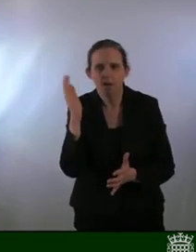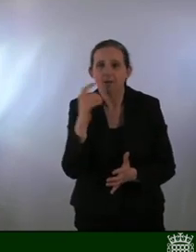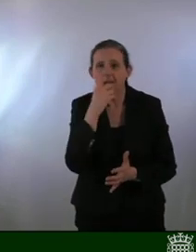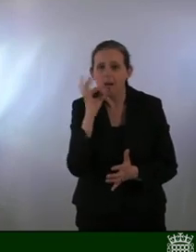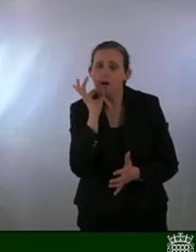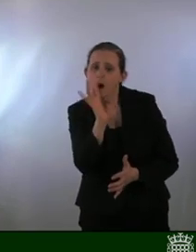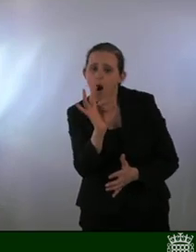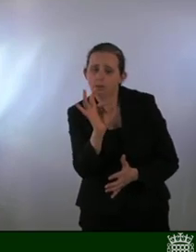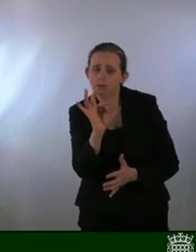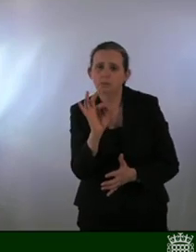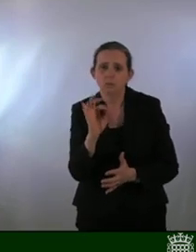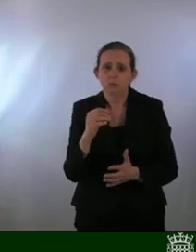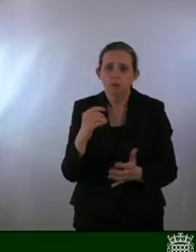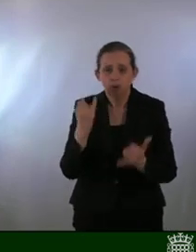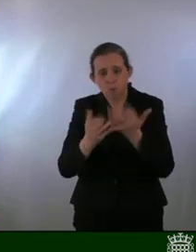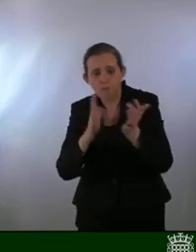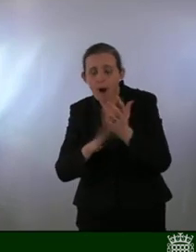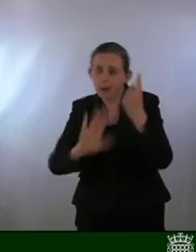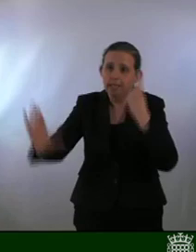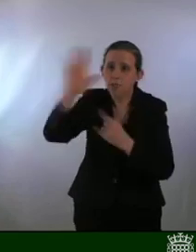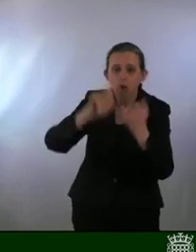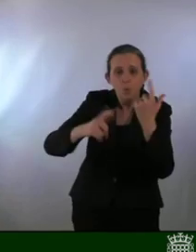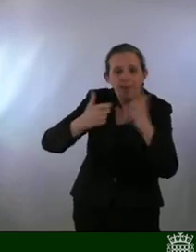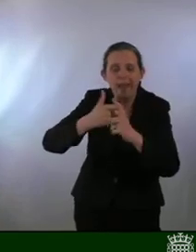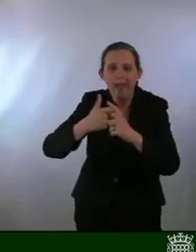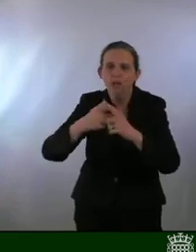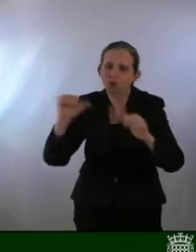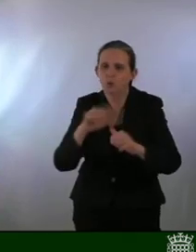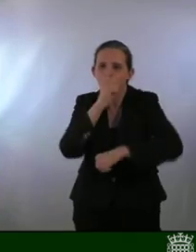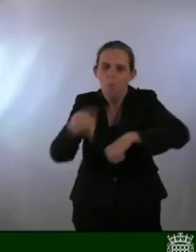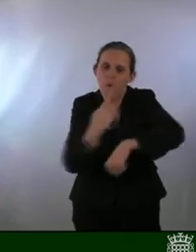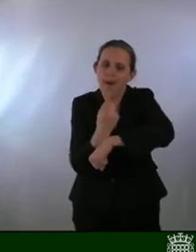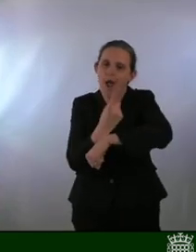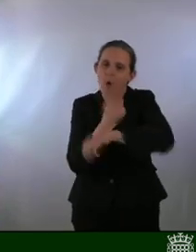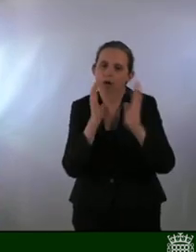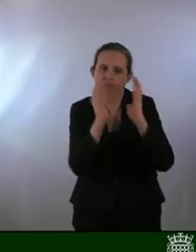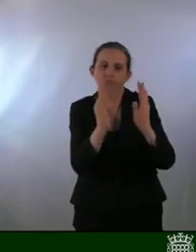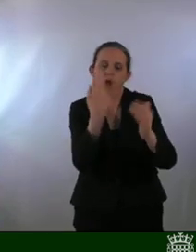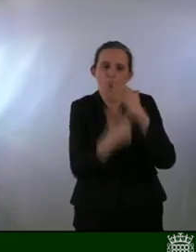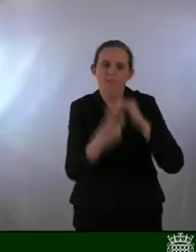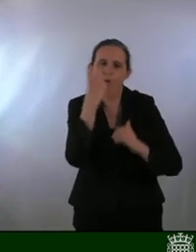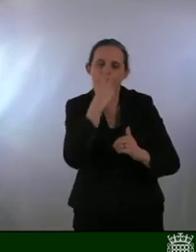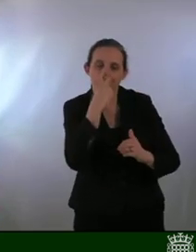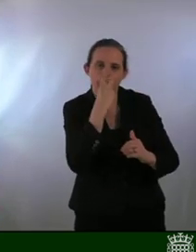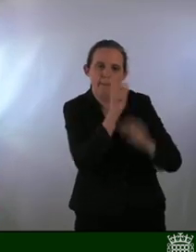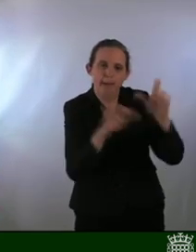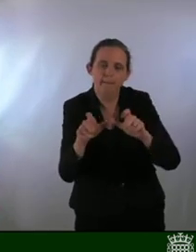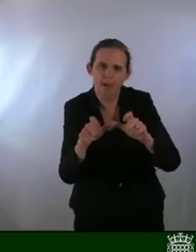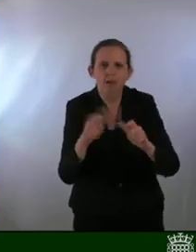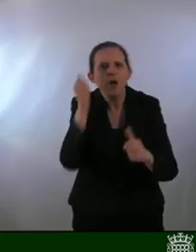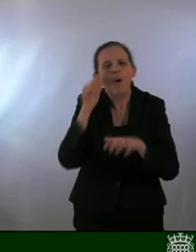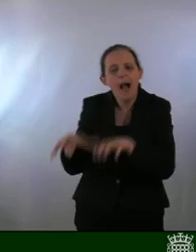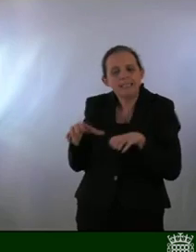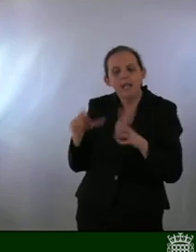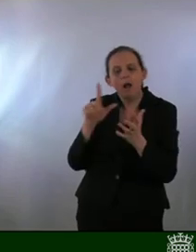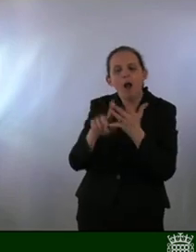supermarket, which I believe Iceland is already doing, where older people can purchase food before it is stockpiled, etc. But can it also include mothers